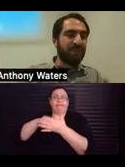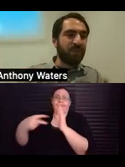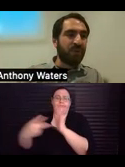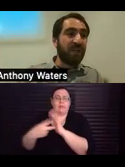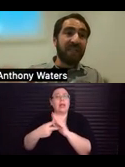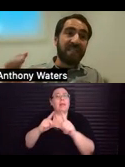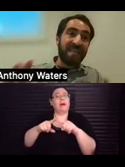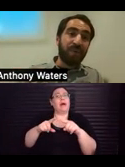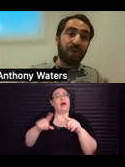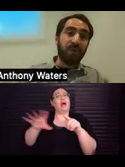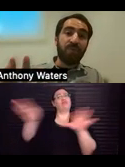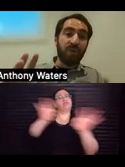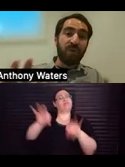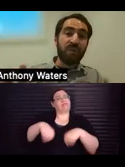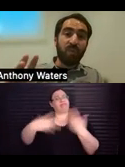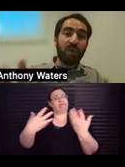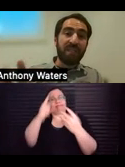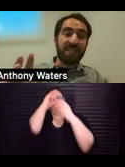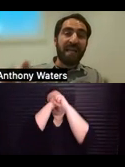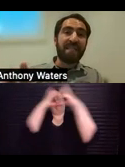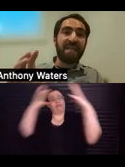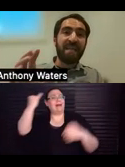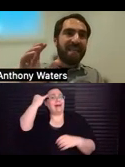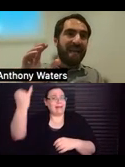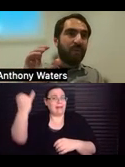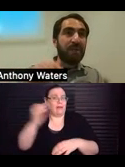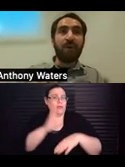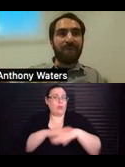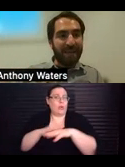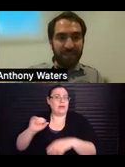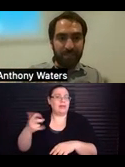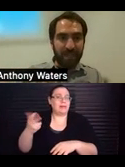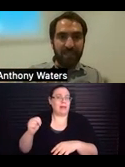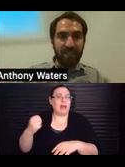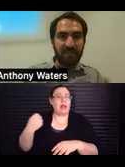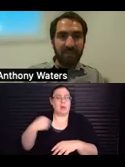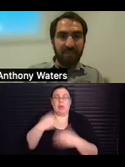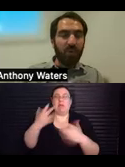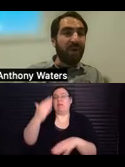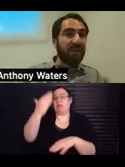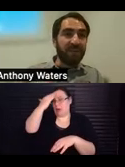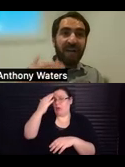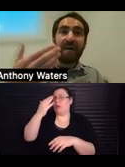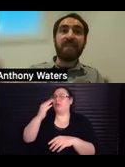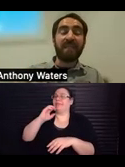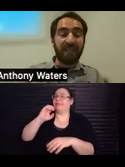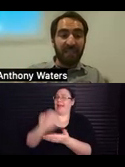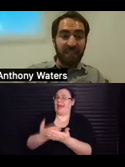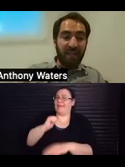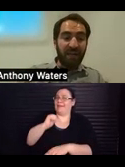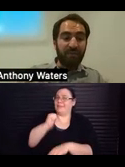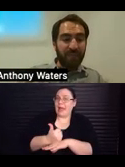give you a sample of those warning signs that we know to be evidence-based or that we hear